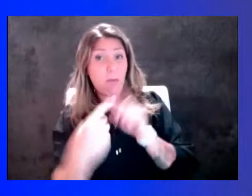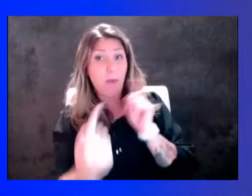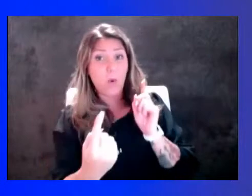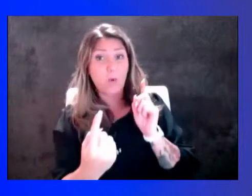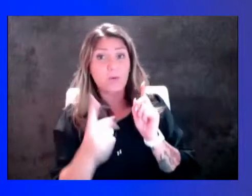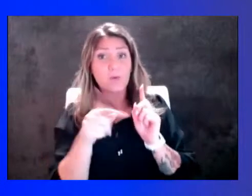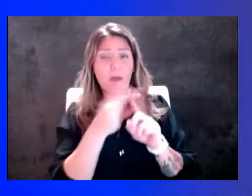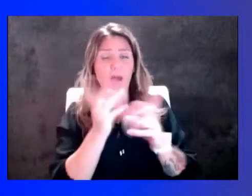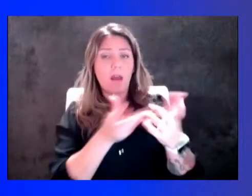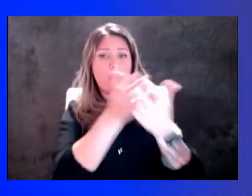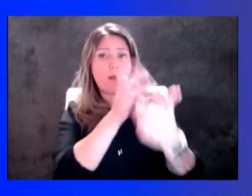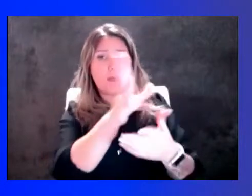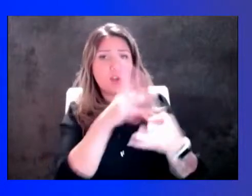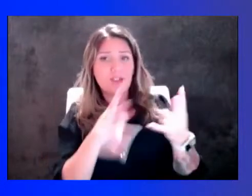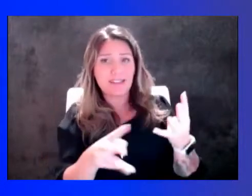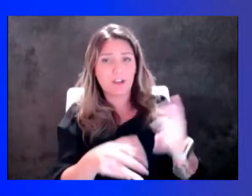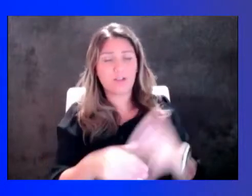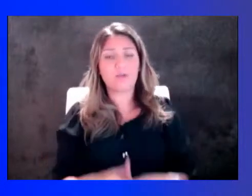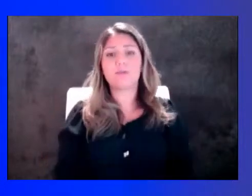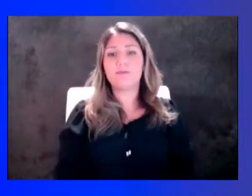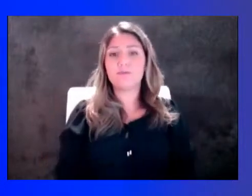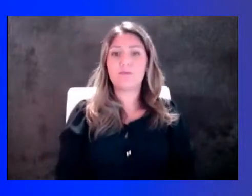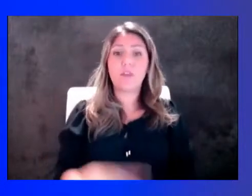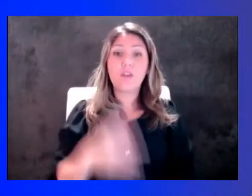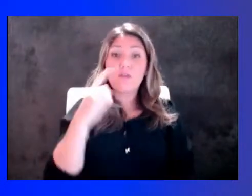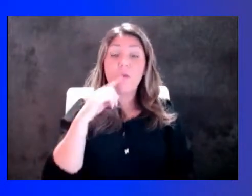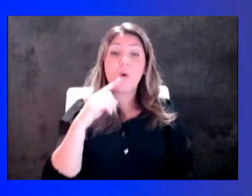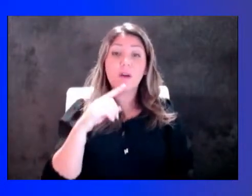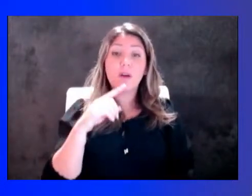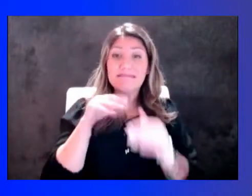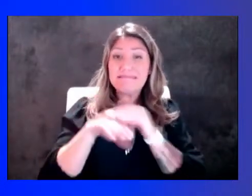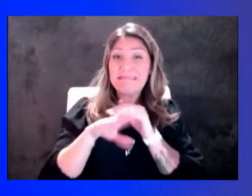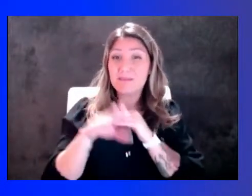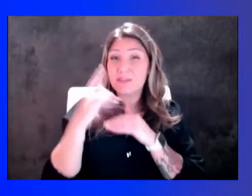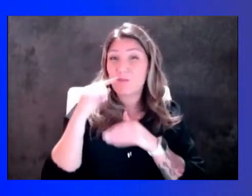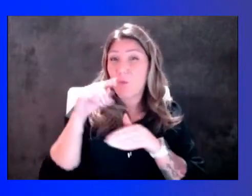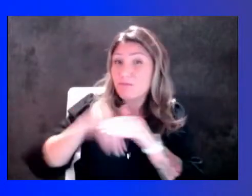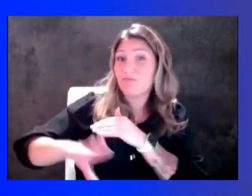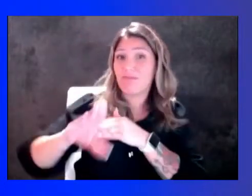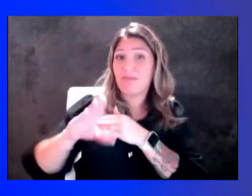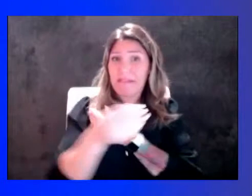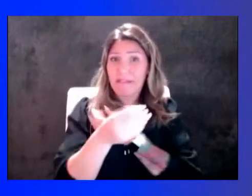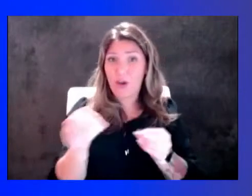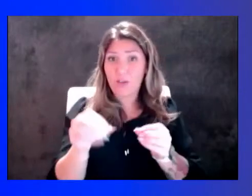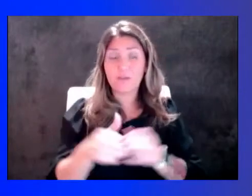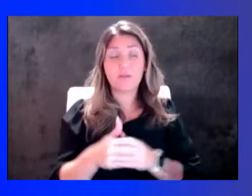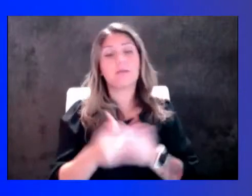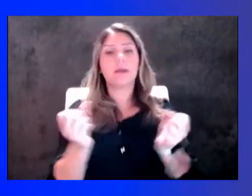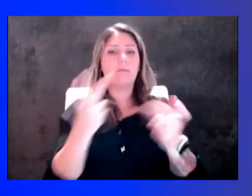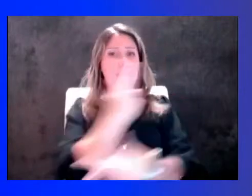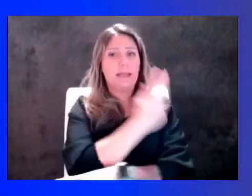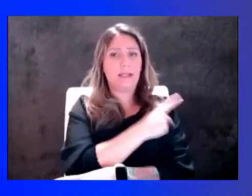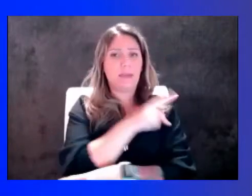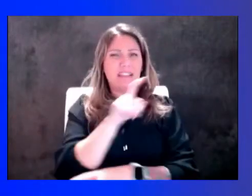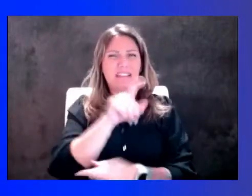schedule in terms of being able to come in. I think a lot of patients in this particular situation really